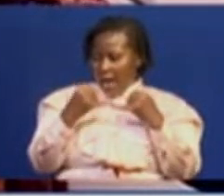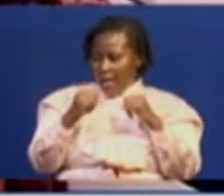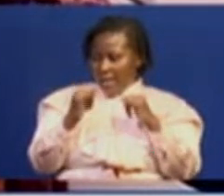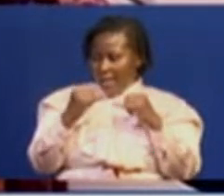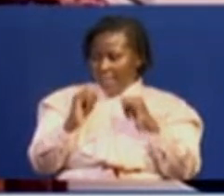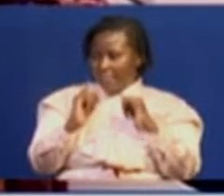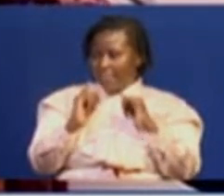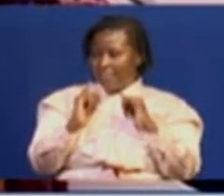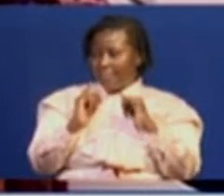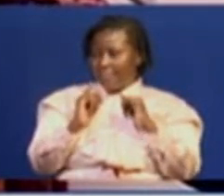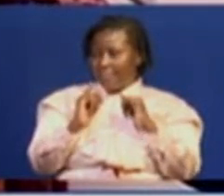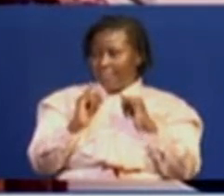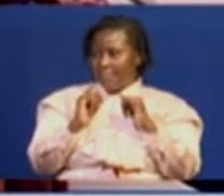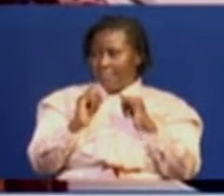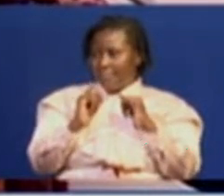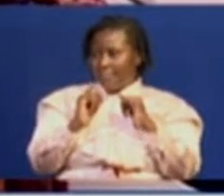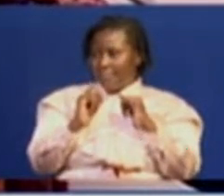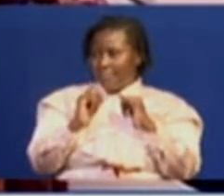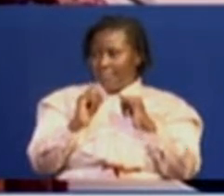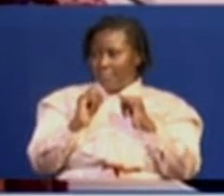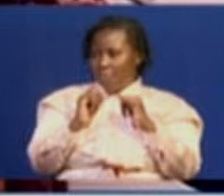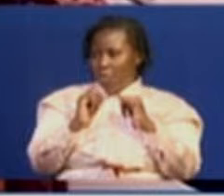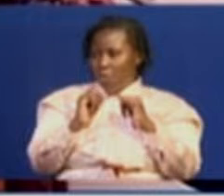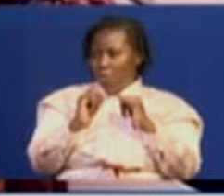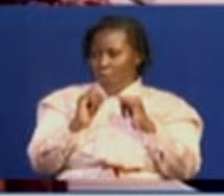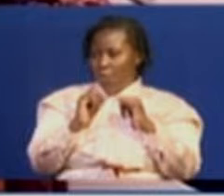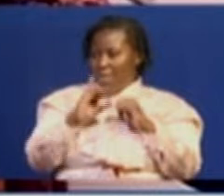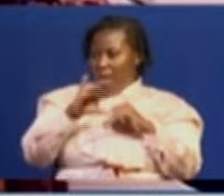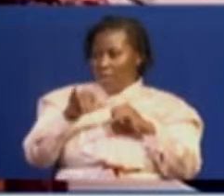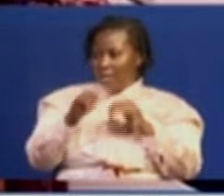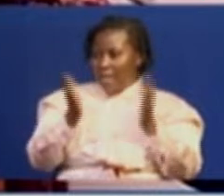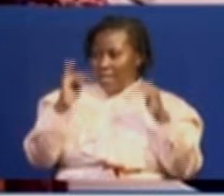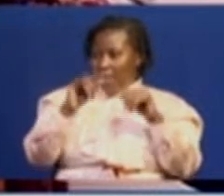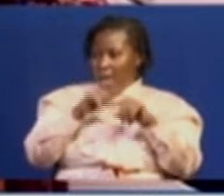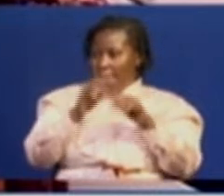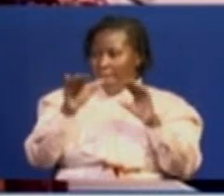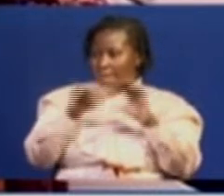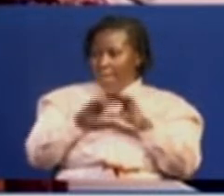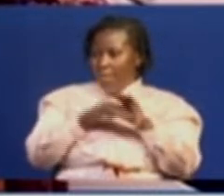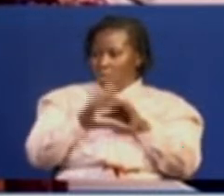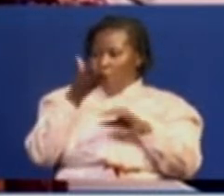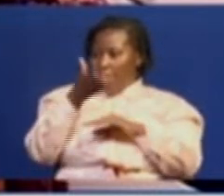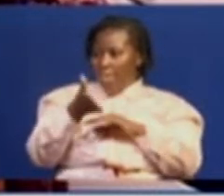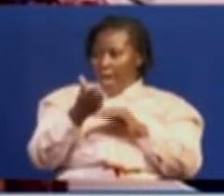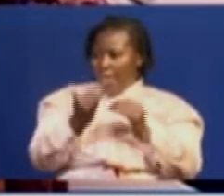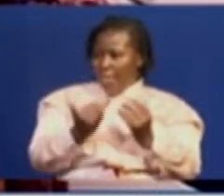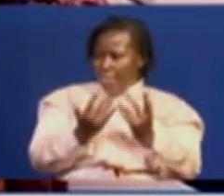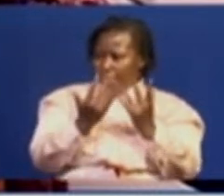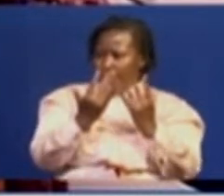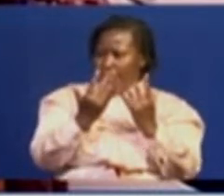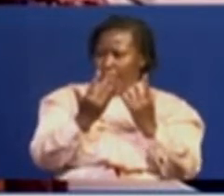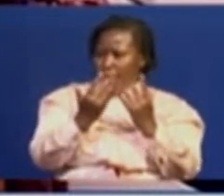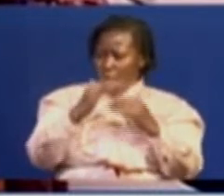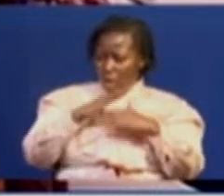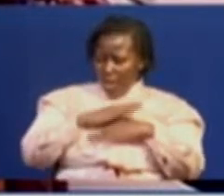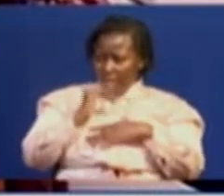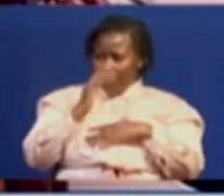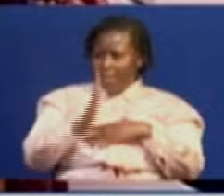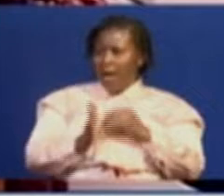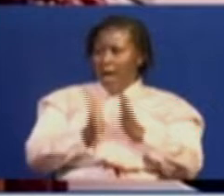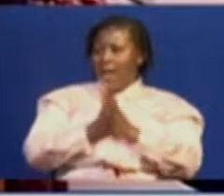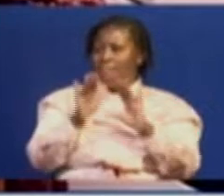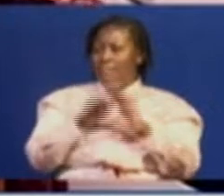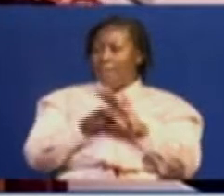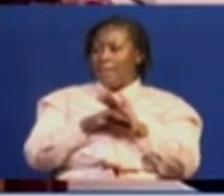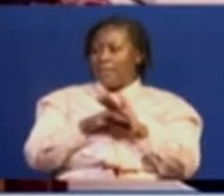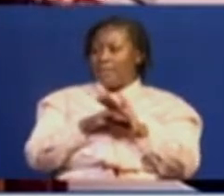attempted arranging of the county assembly while the members were inside, honorable Speaker